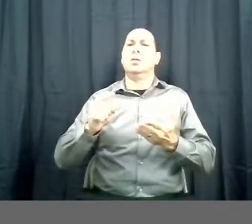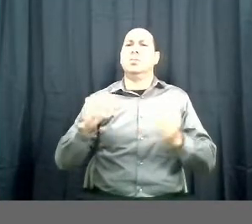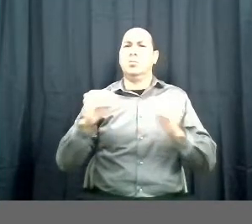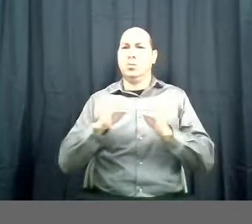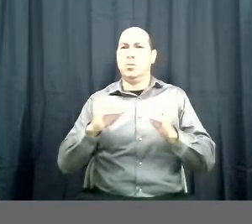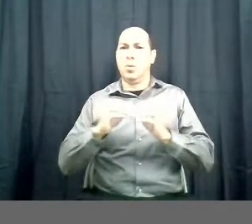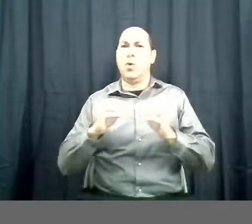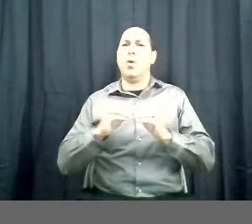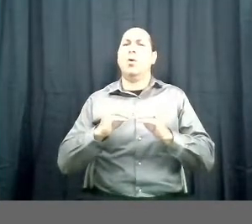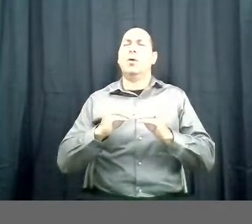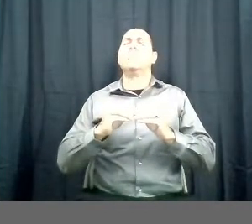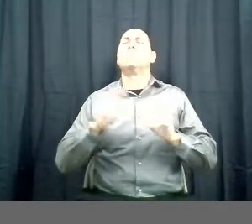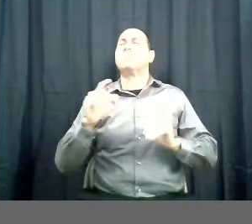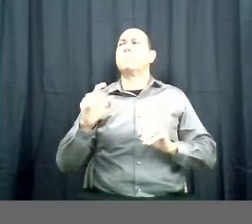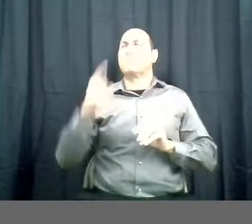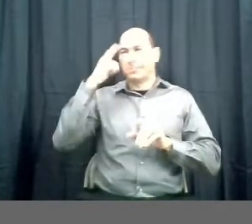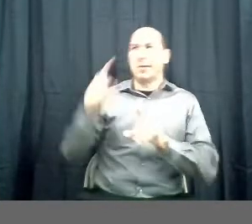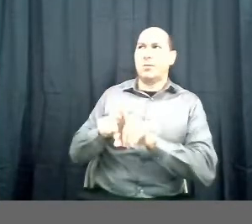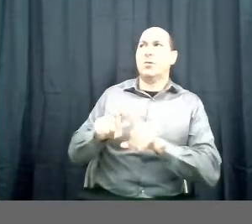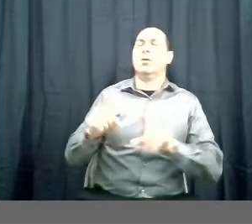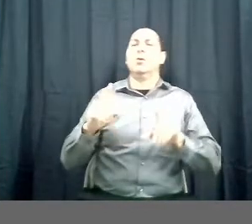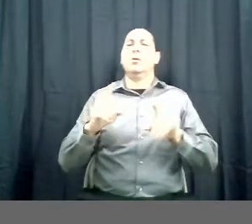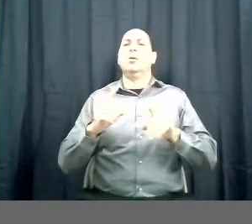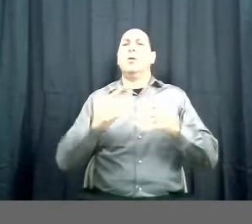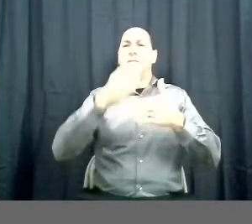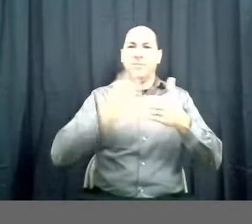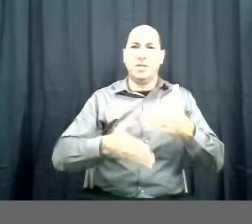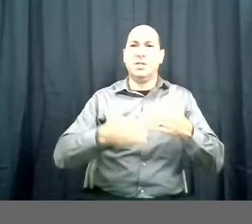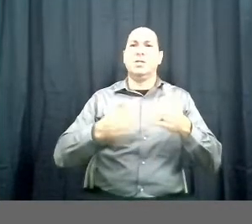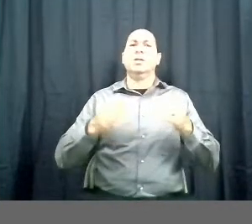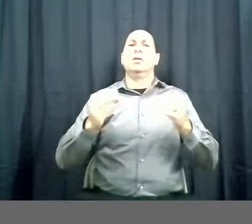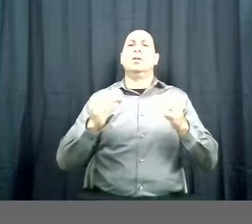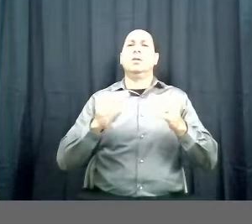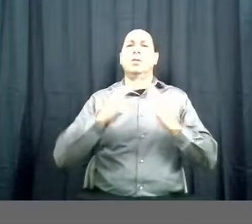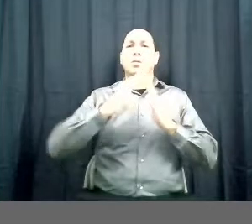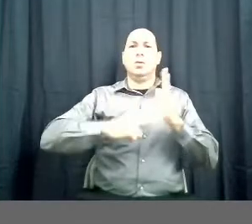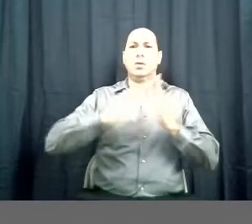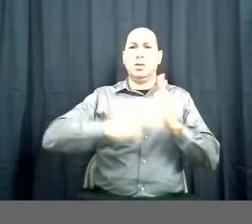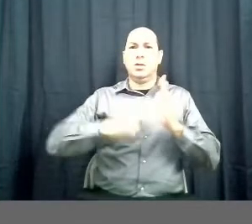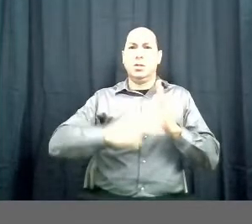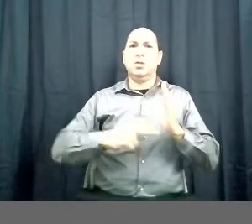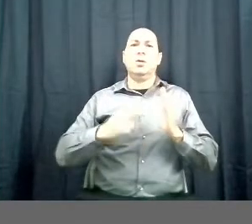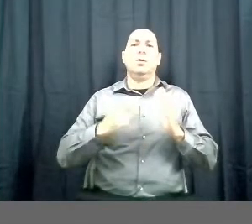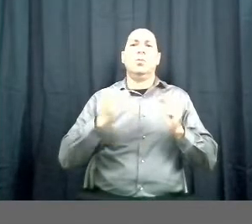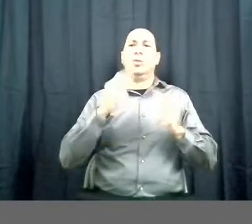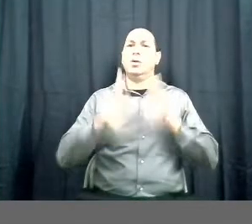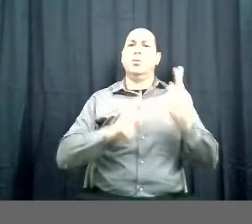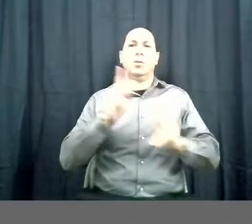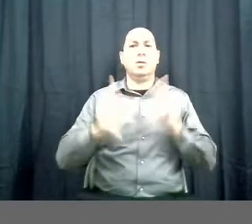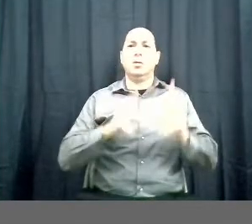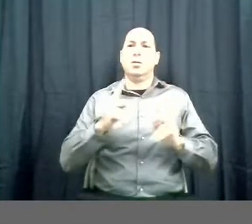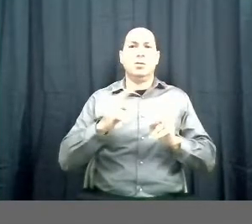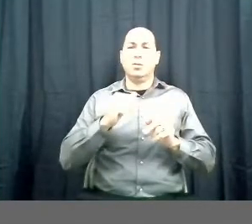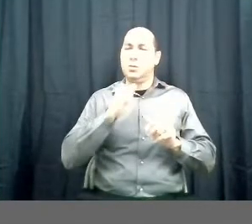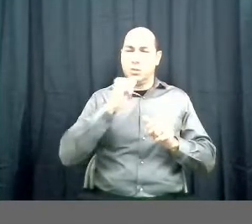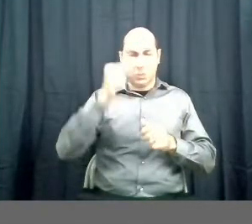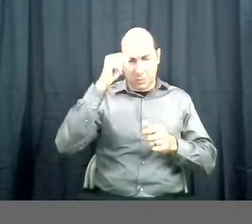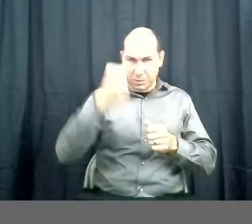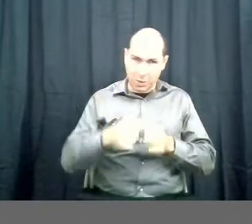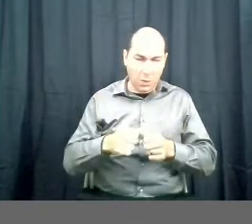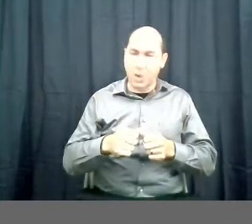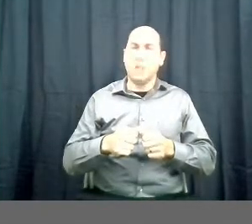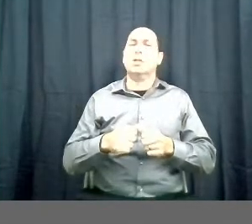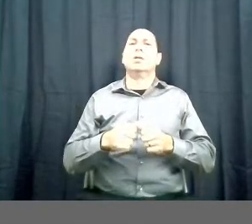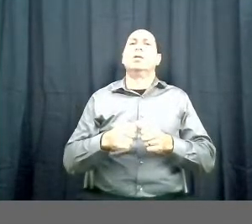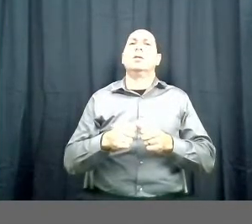comments, I will read the resolution because lots of people won't remember it from a month ago or almost a month ago. And then I'll